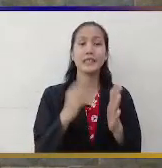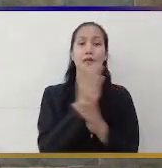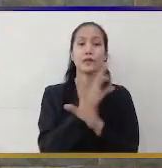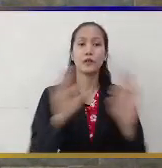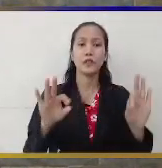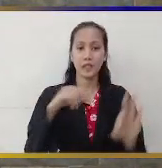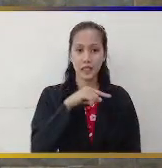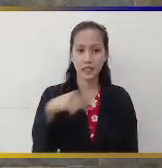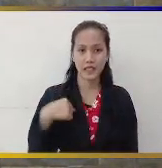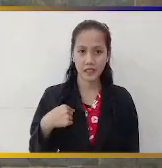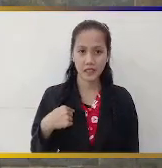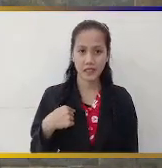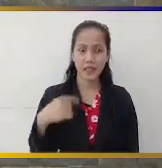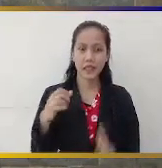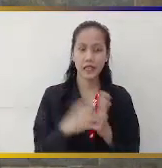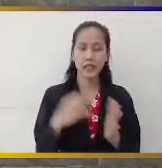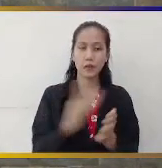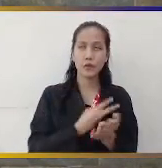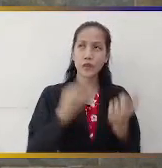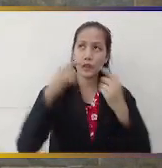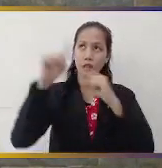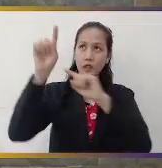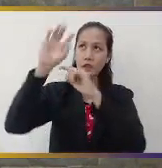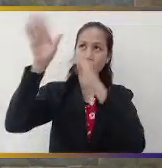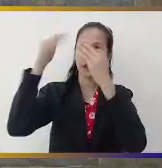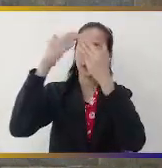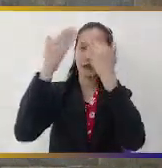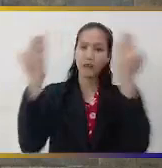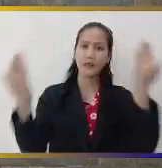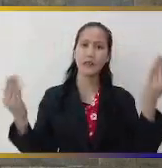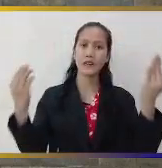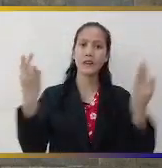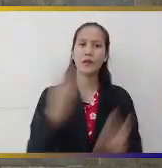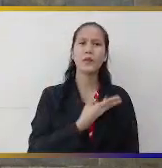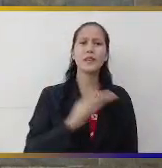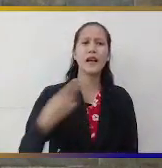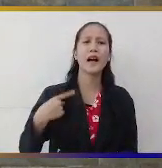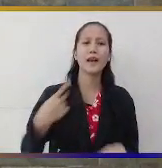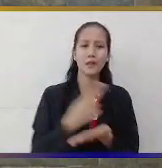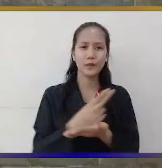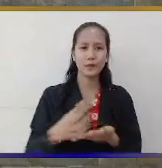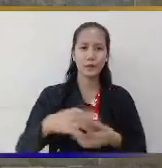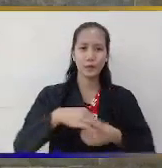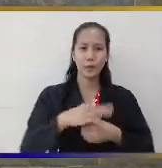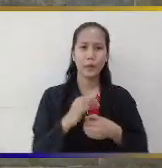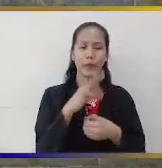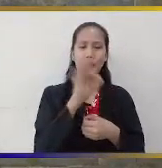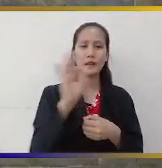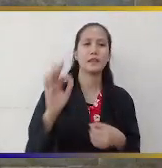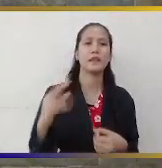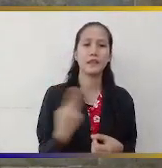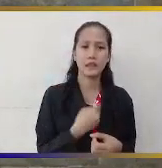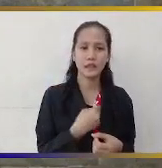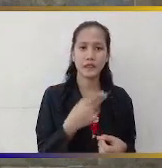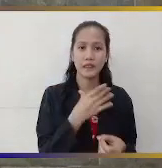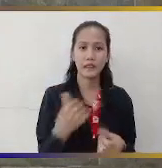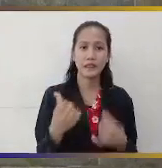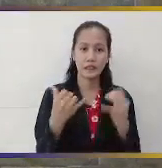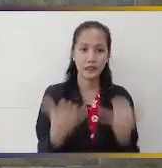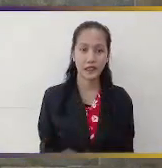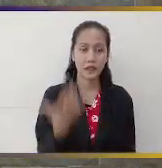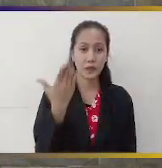not having to be carnal anymore. You've got the Holy Spirit of God that regenerated you, and now you're set free